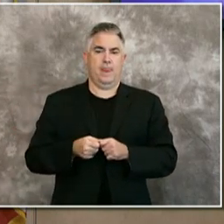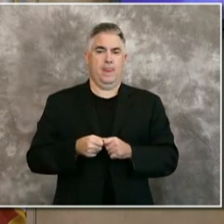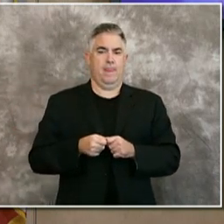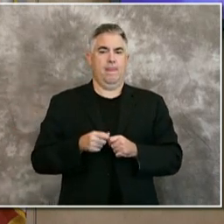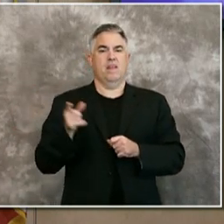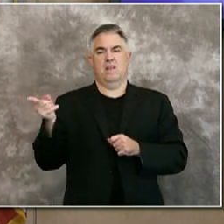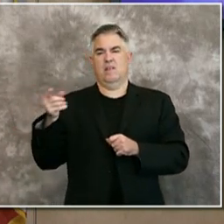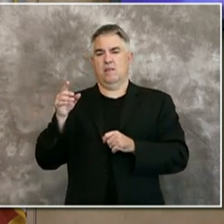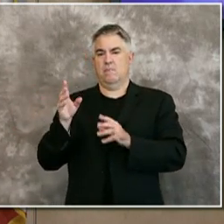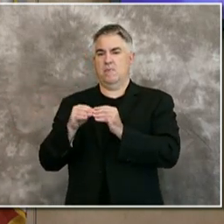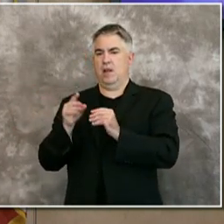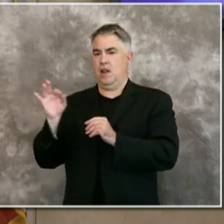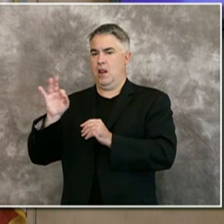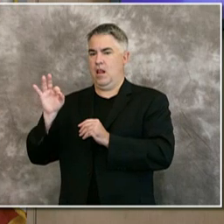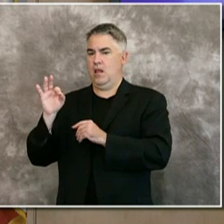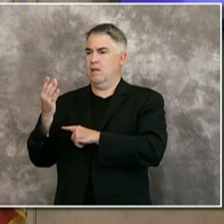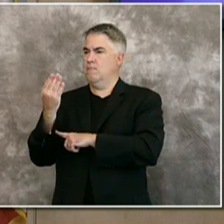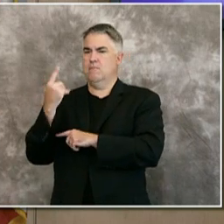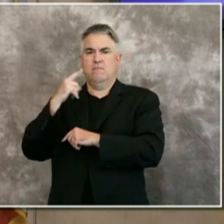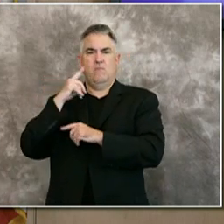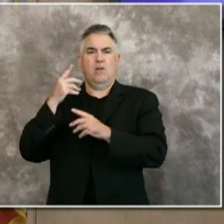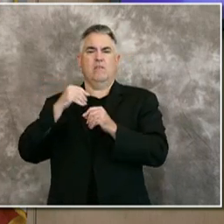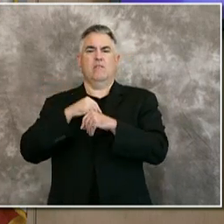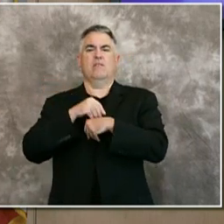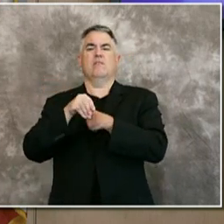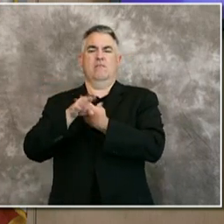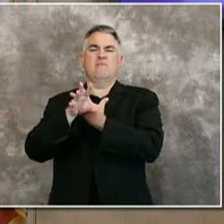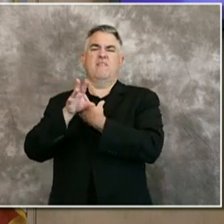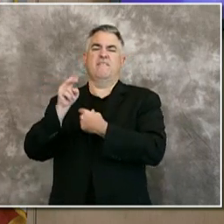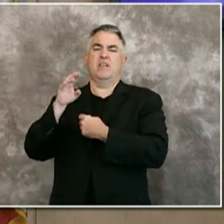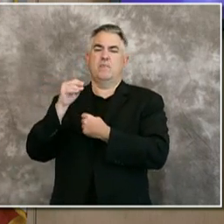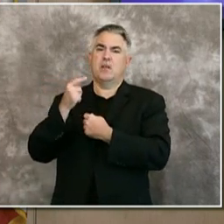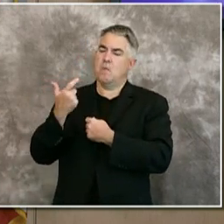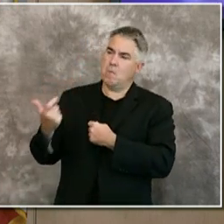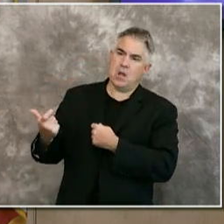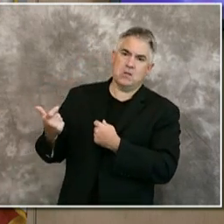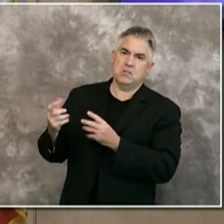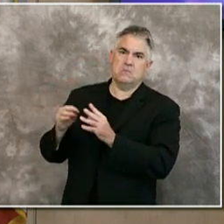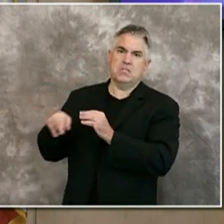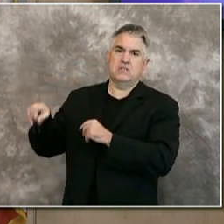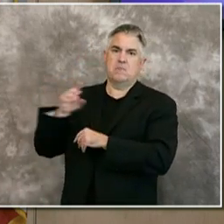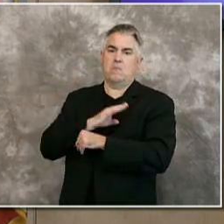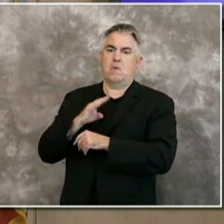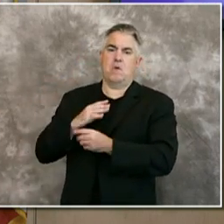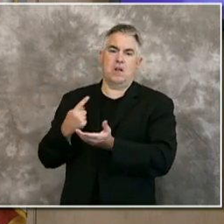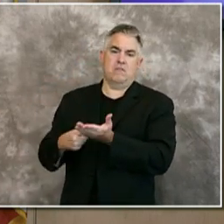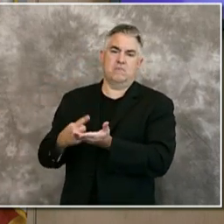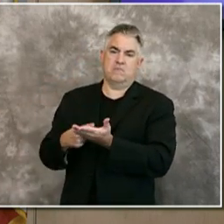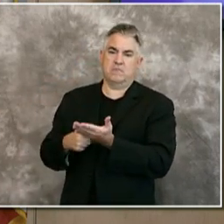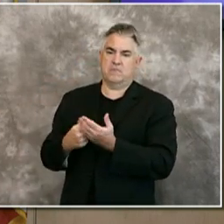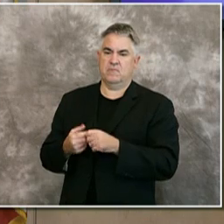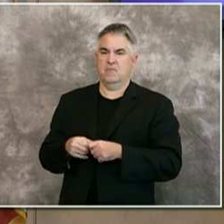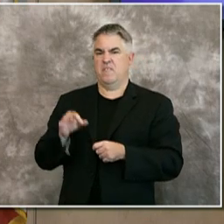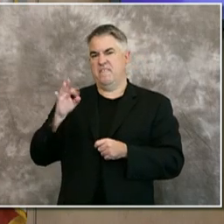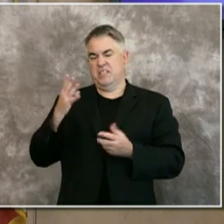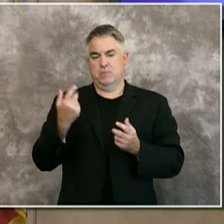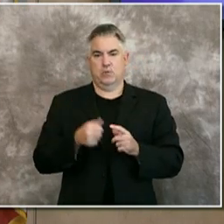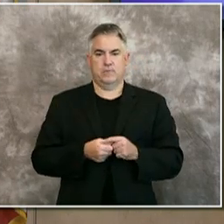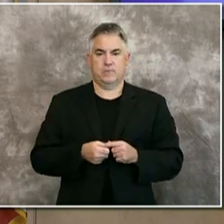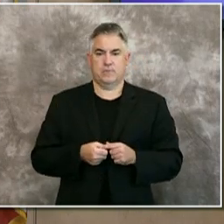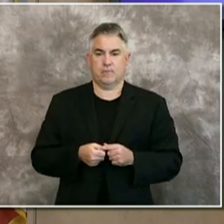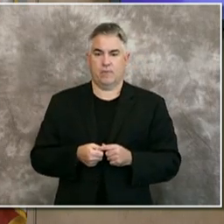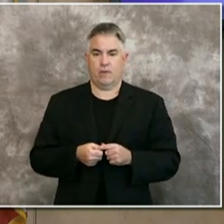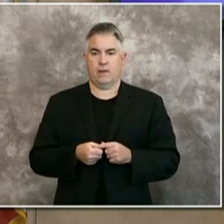public reasons, it will be a virtual meeting. You can watch online at Facebook, Vimeo, YouTube, and